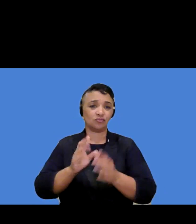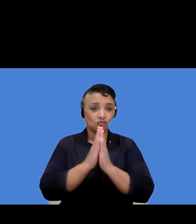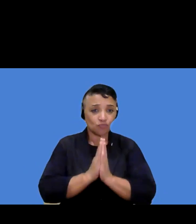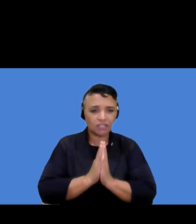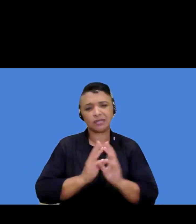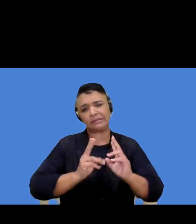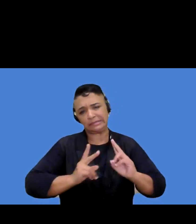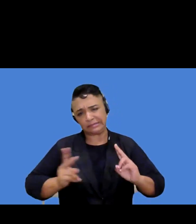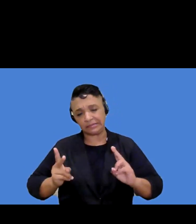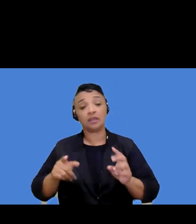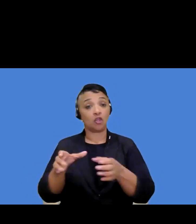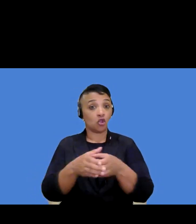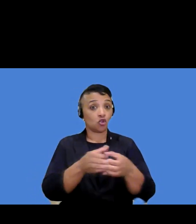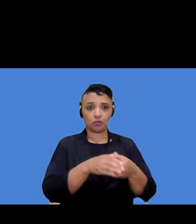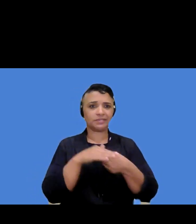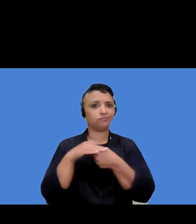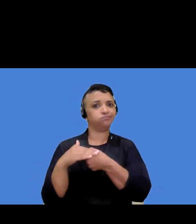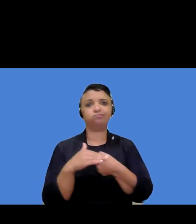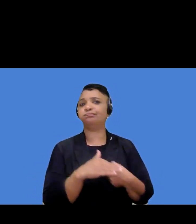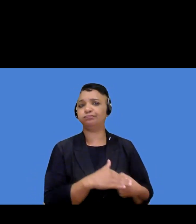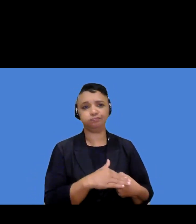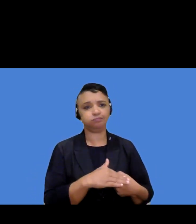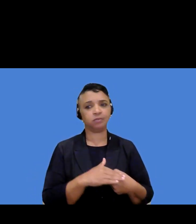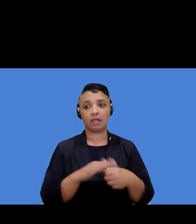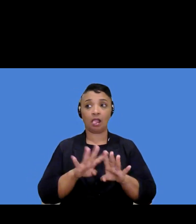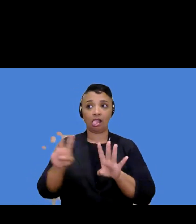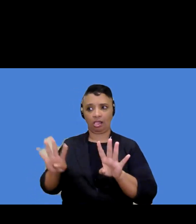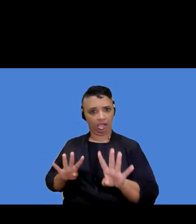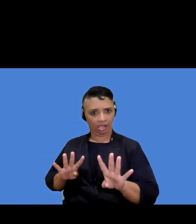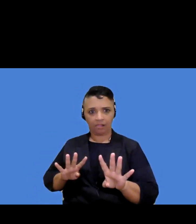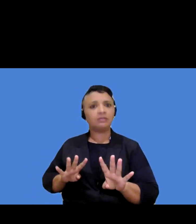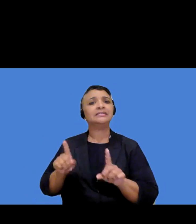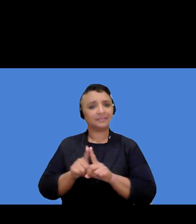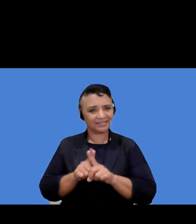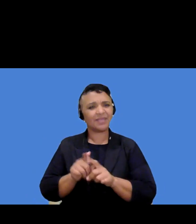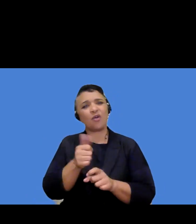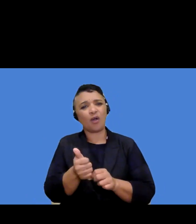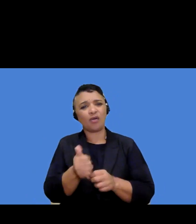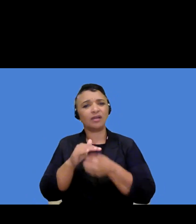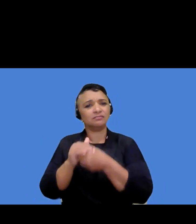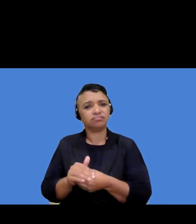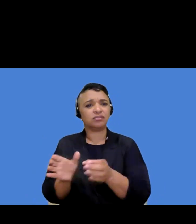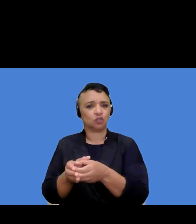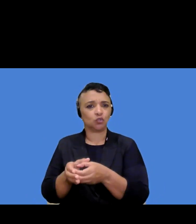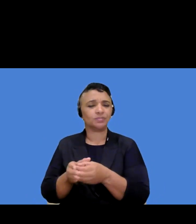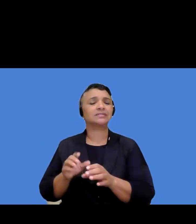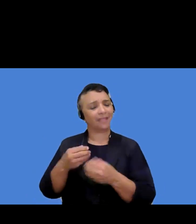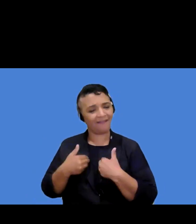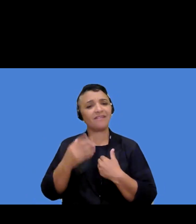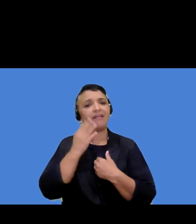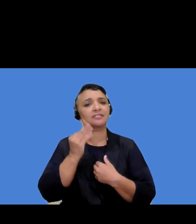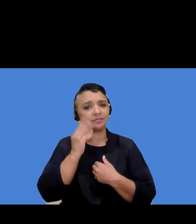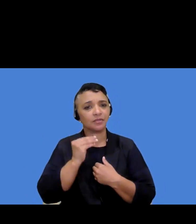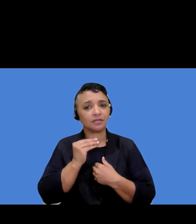still left behind within the disability movement and within the other marginalized movement. And those peoples